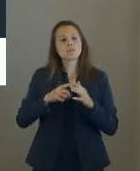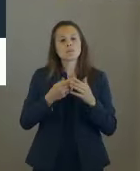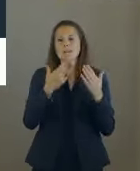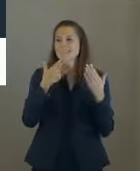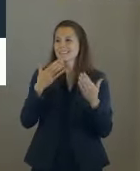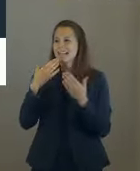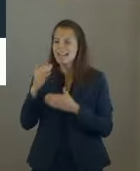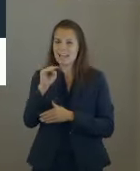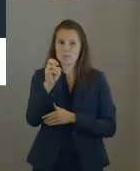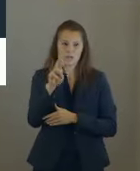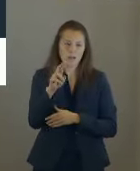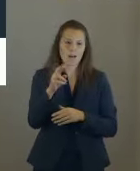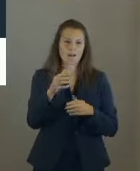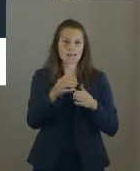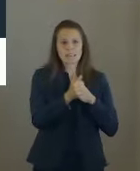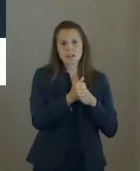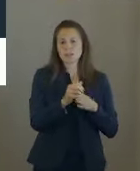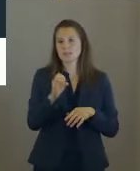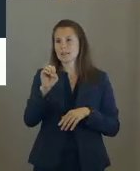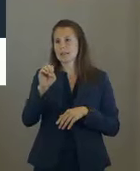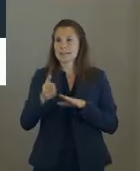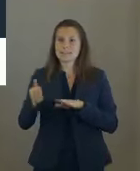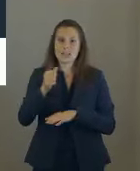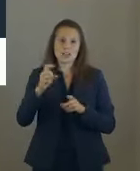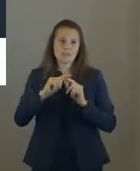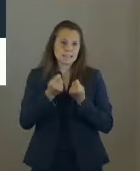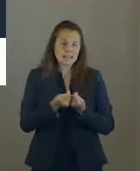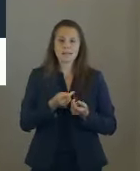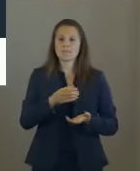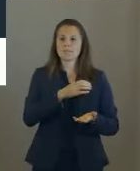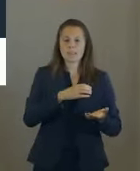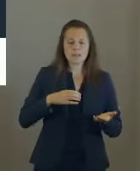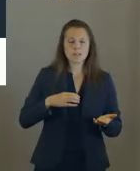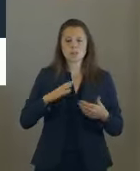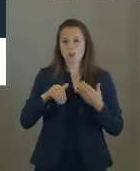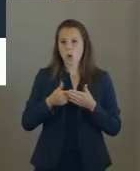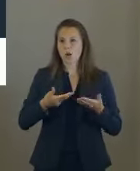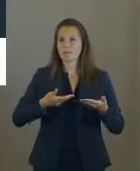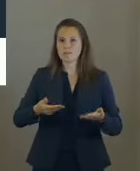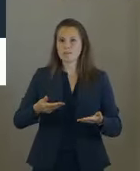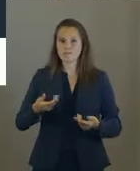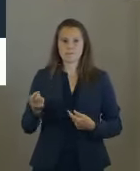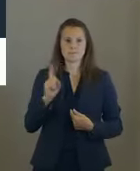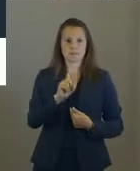thanking MDCR leadership, our executive team, and the Commission for allowing me to do this presentation today.